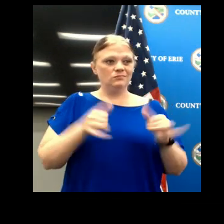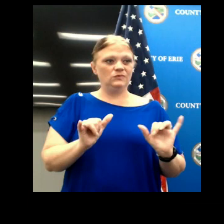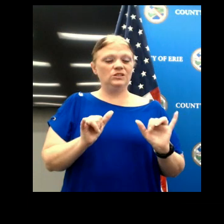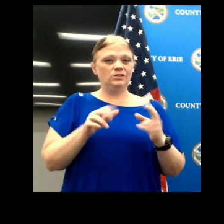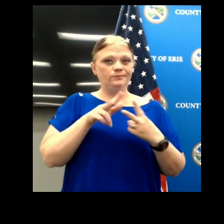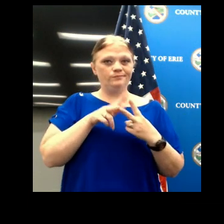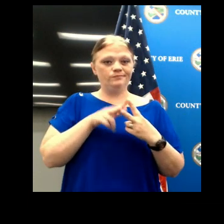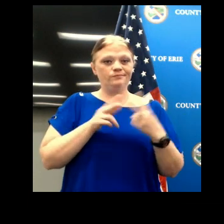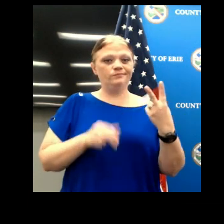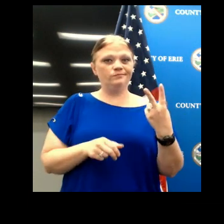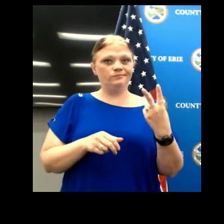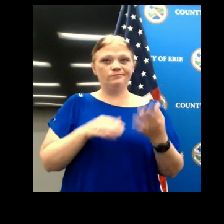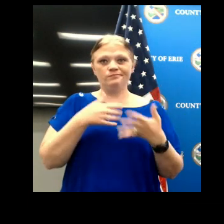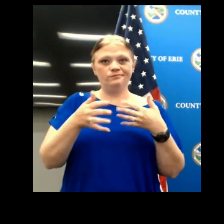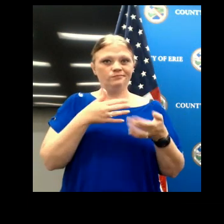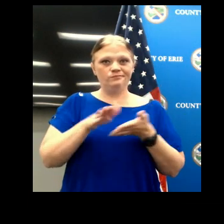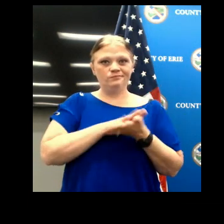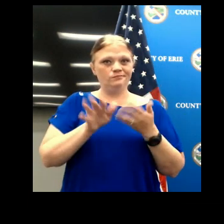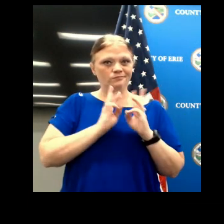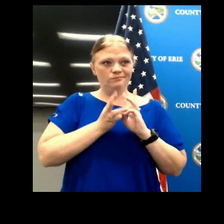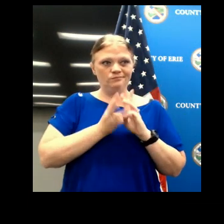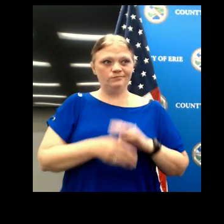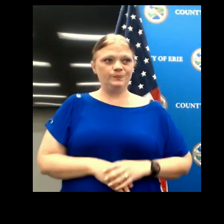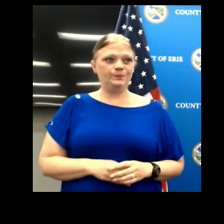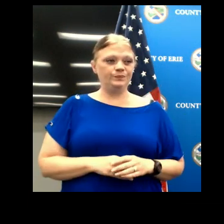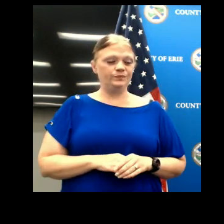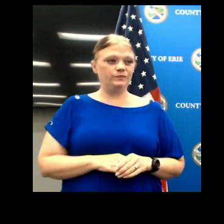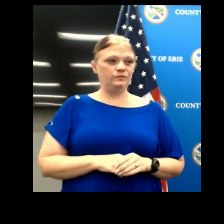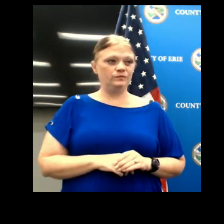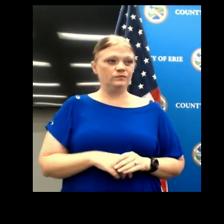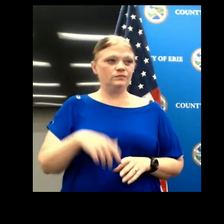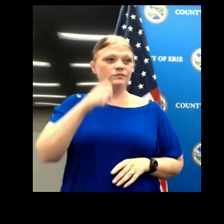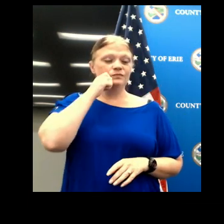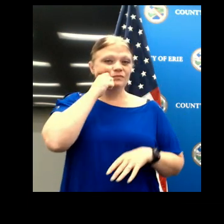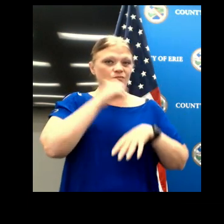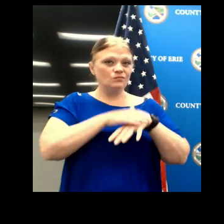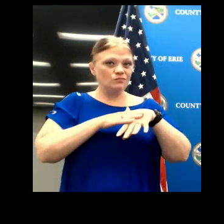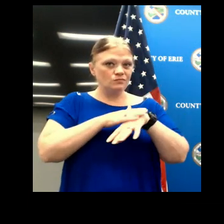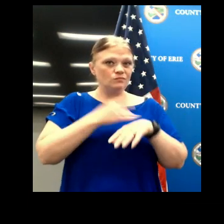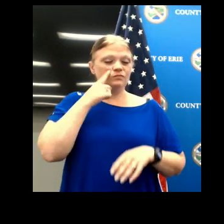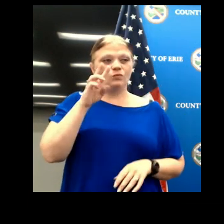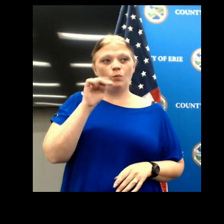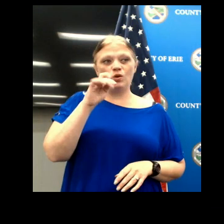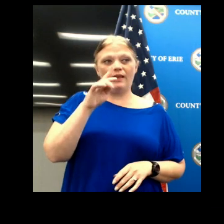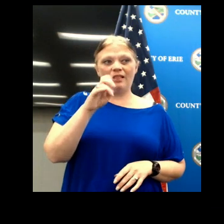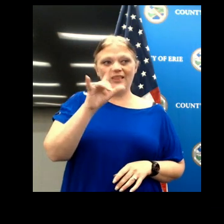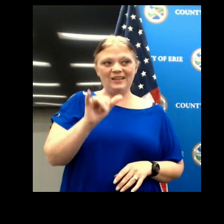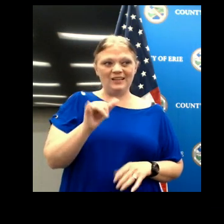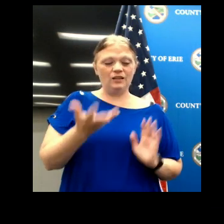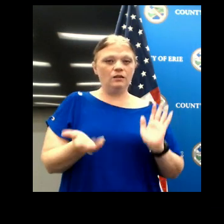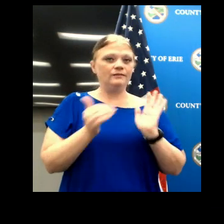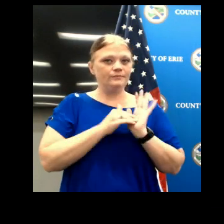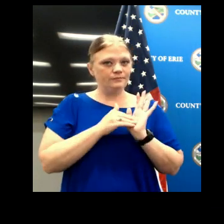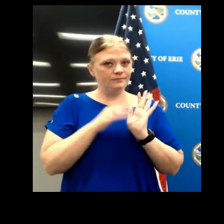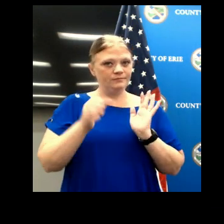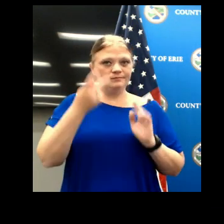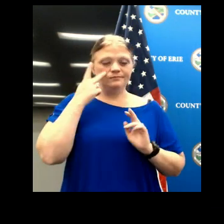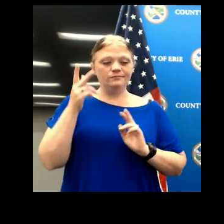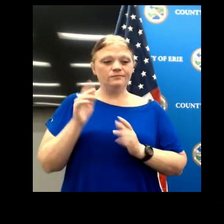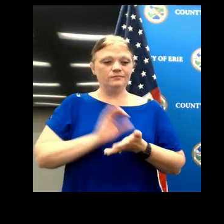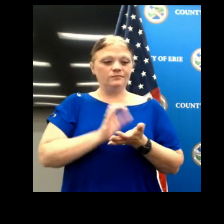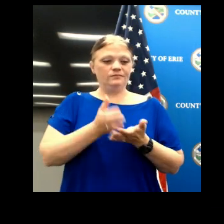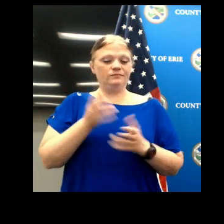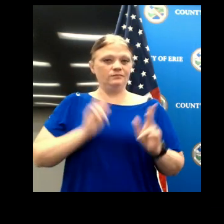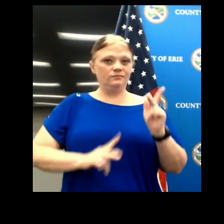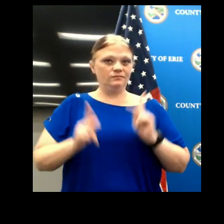true even in the nice weather. So looking at race ethnicity for our mortality, so again, we see that the proportion of